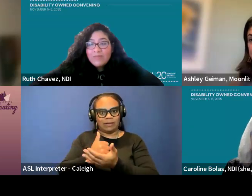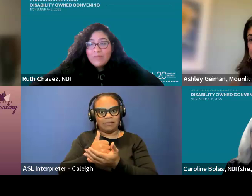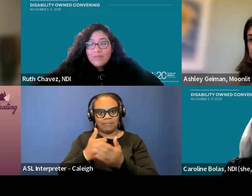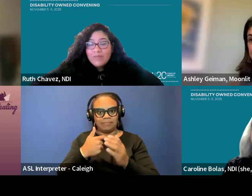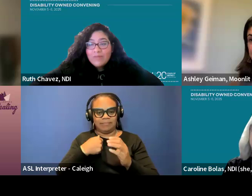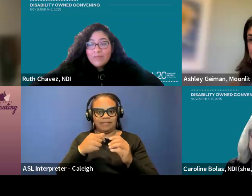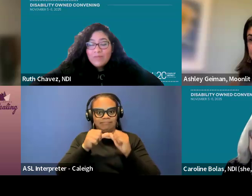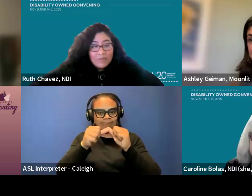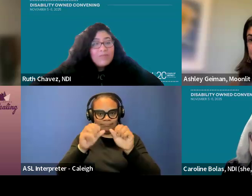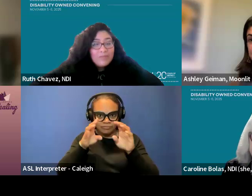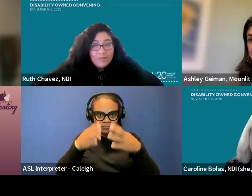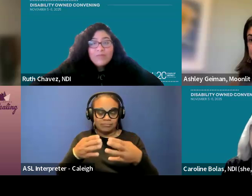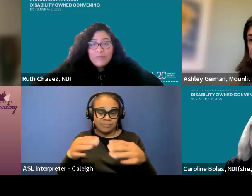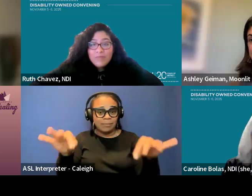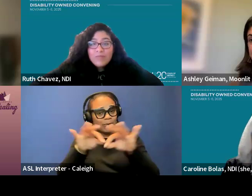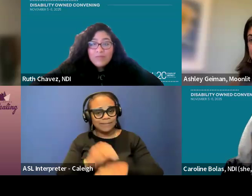is also important.